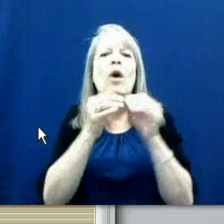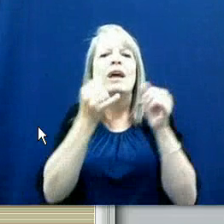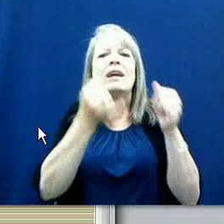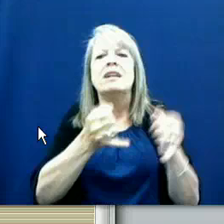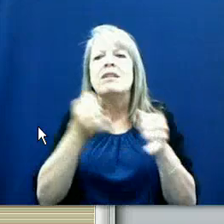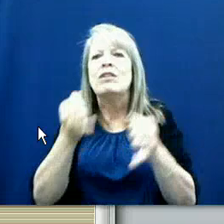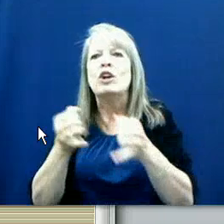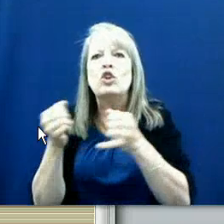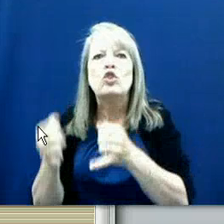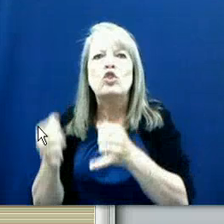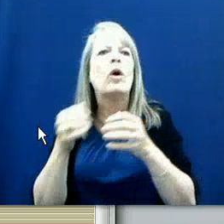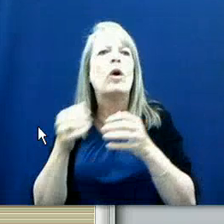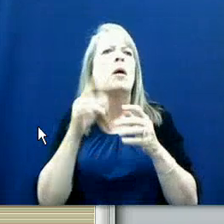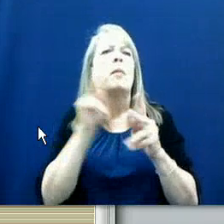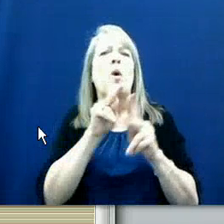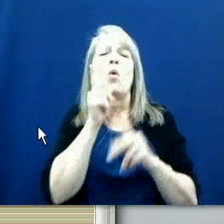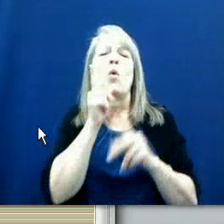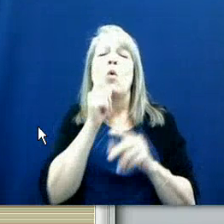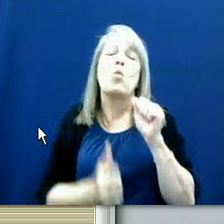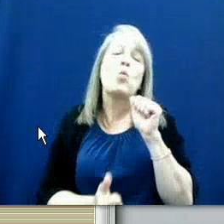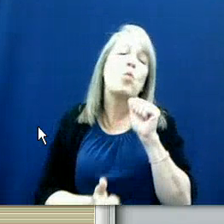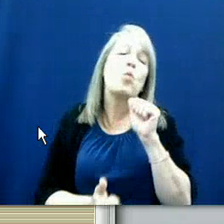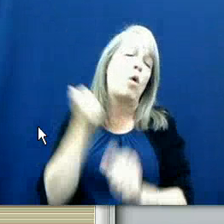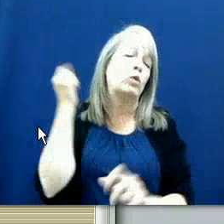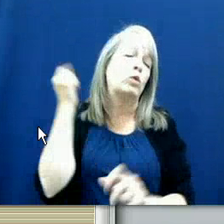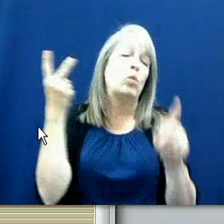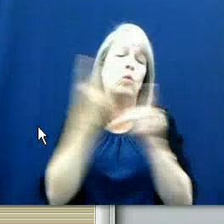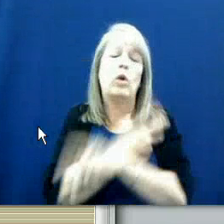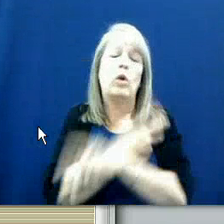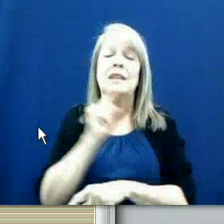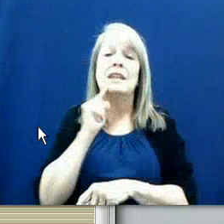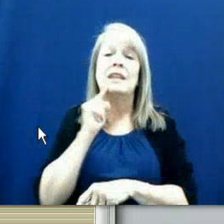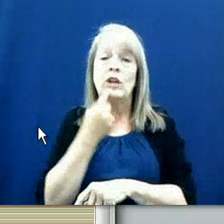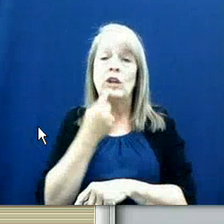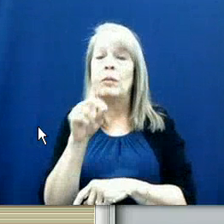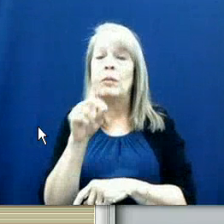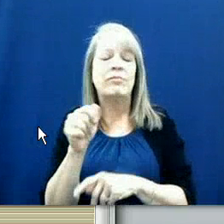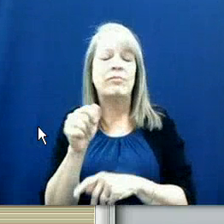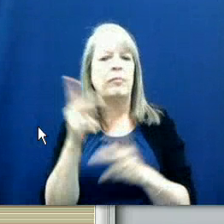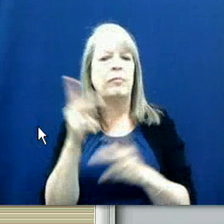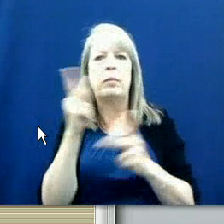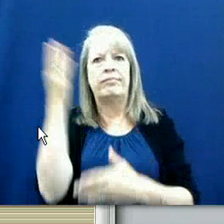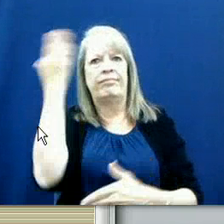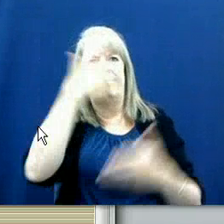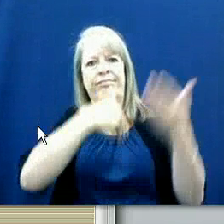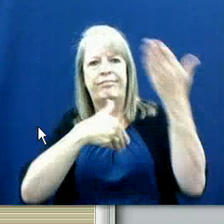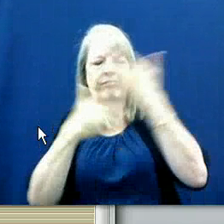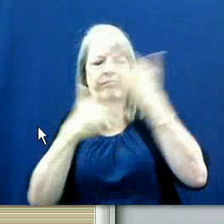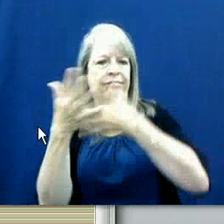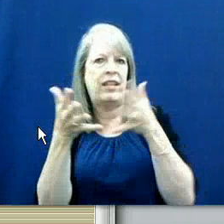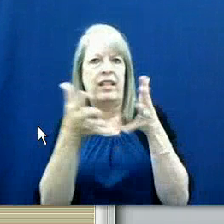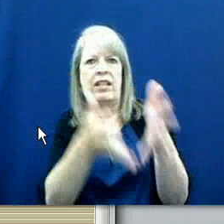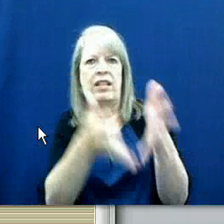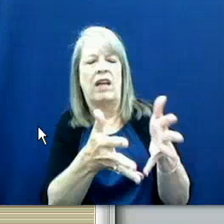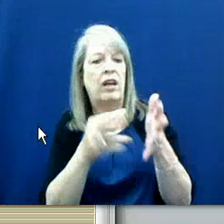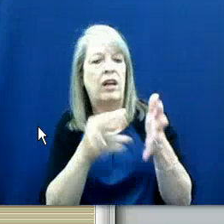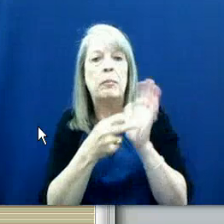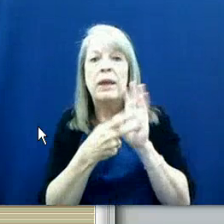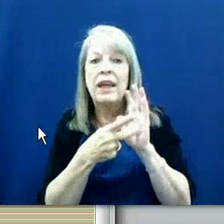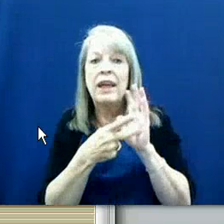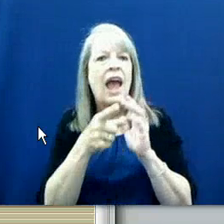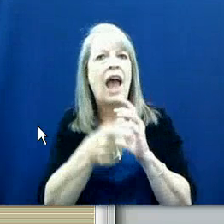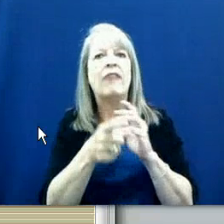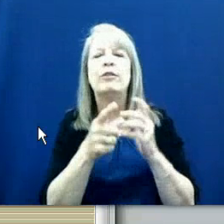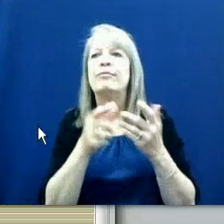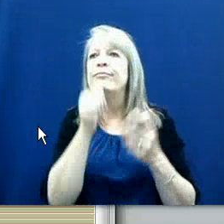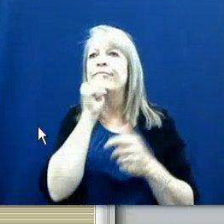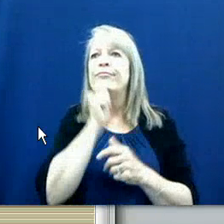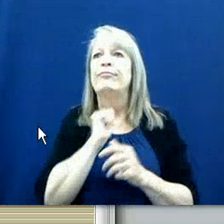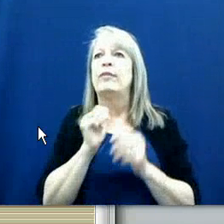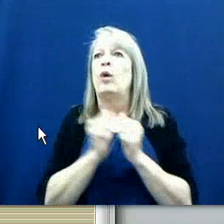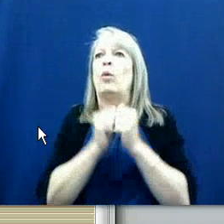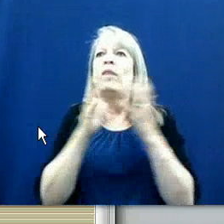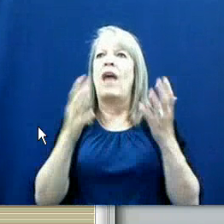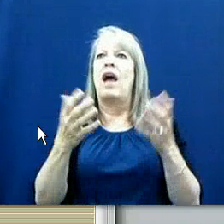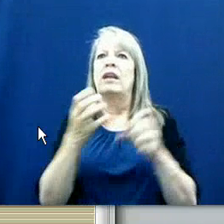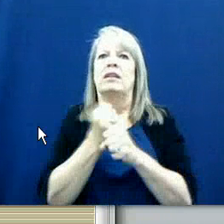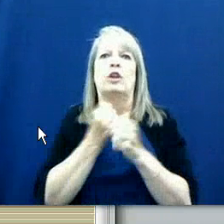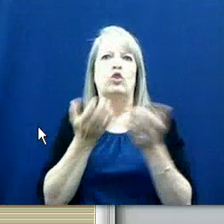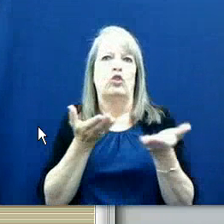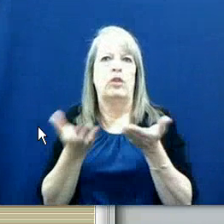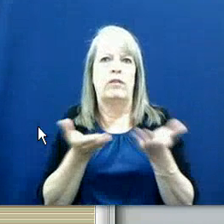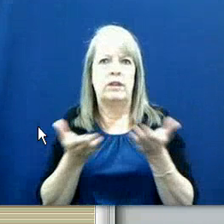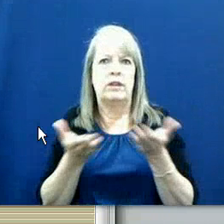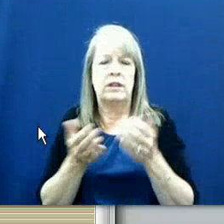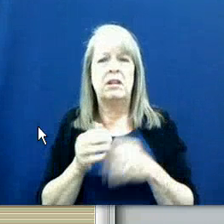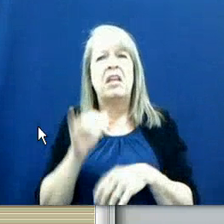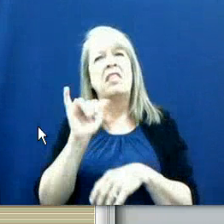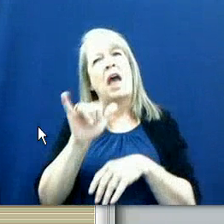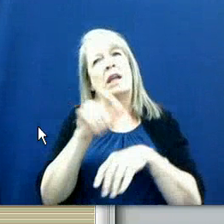with the most significant disabilities, often got lost in the shuffle. They had to go back to doing without. By this time, in